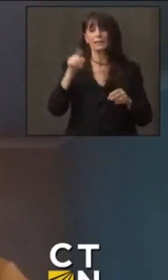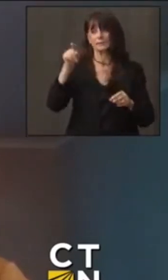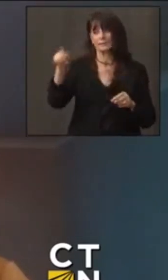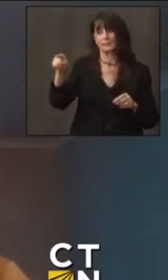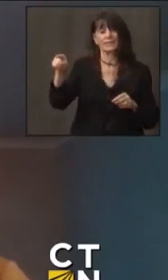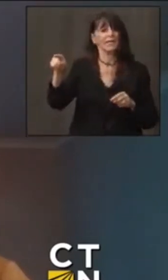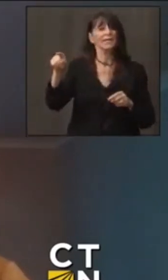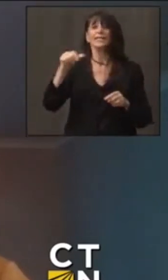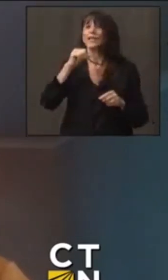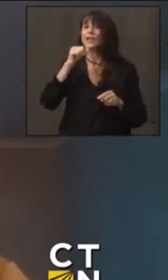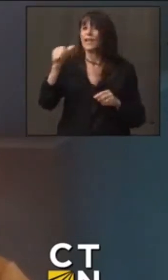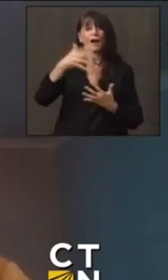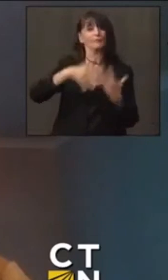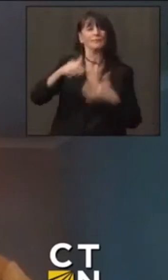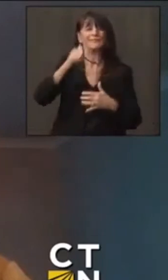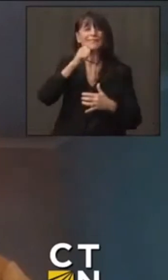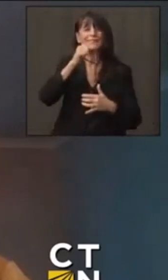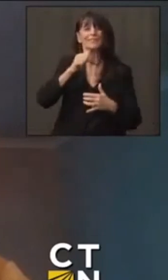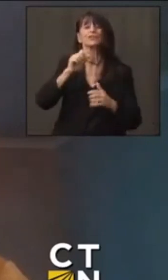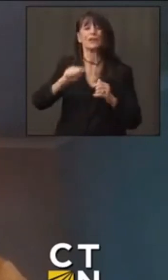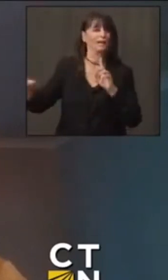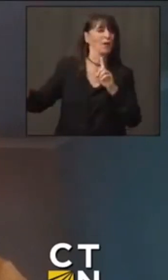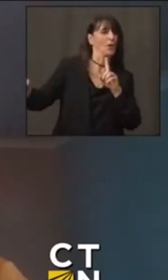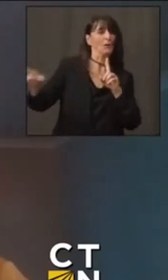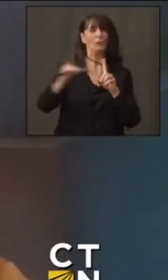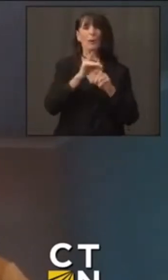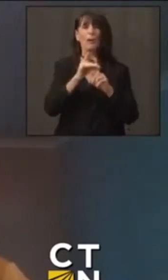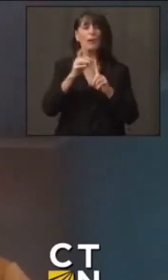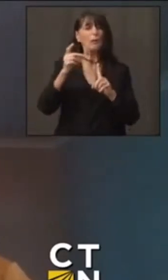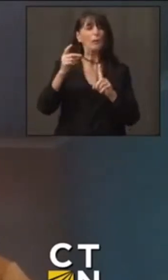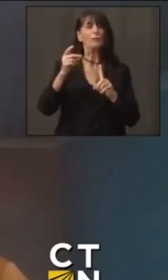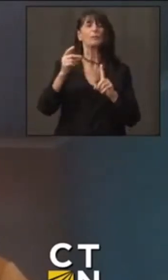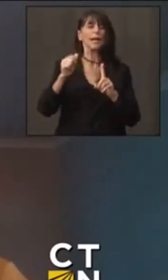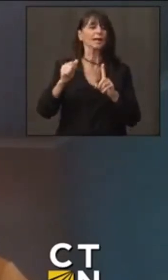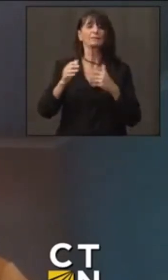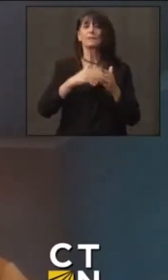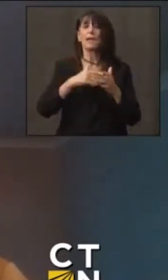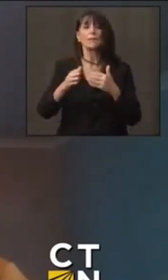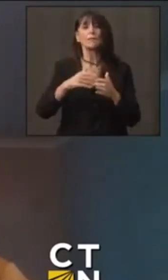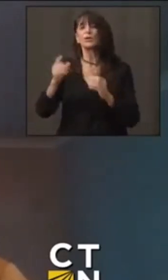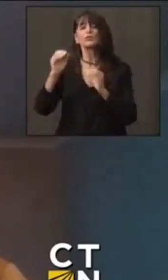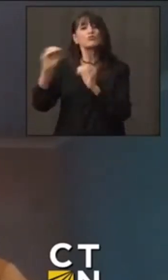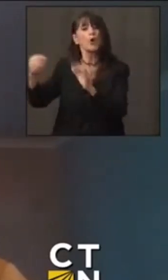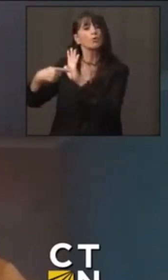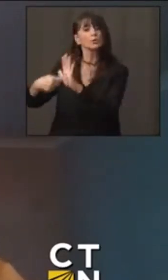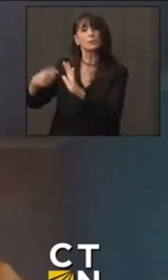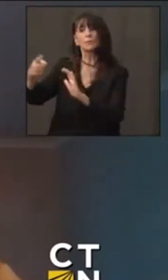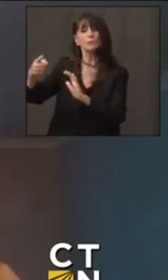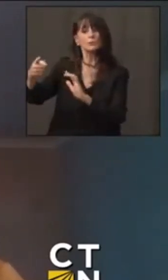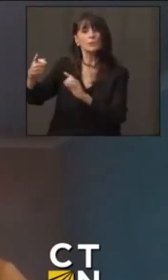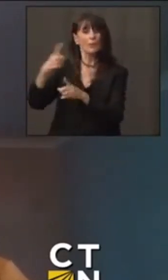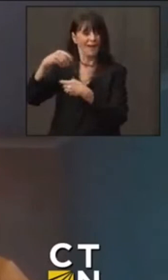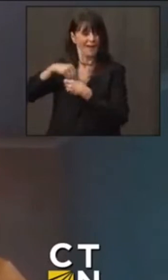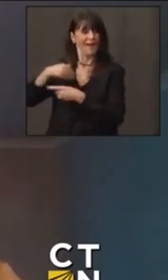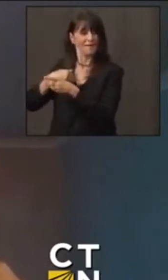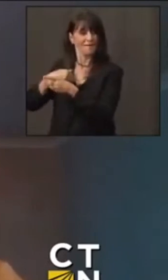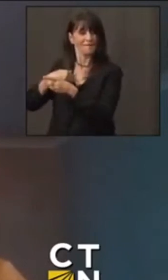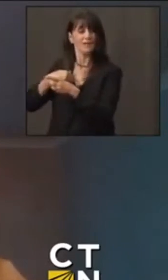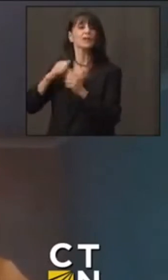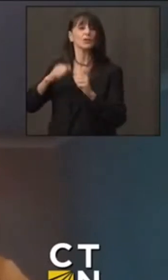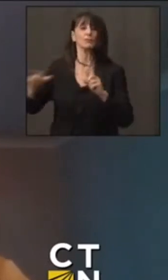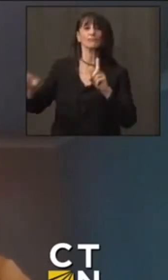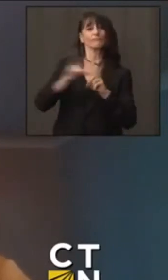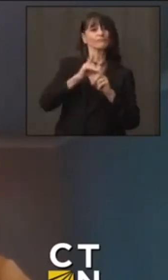bubble, you can catch the virus from them even if they have no symptoms. So the